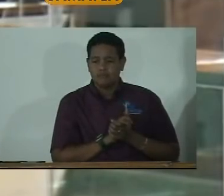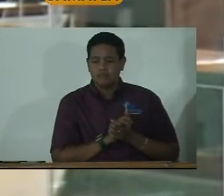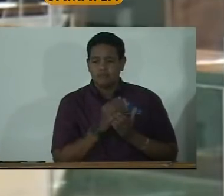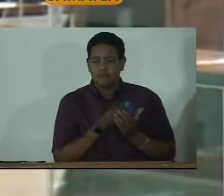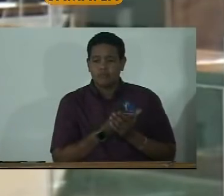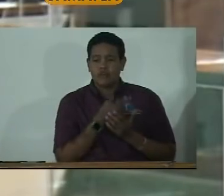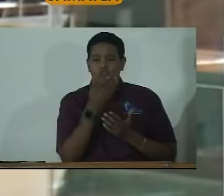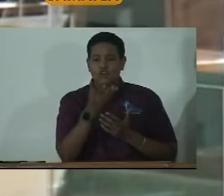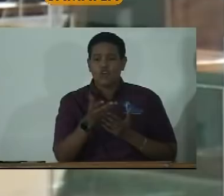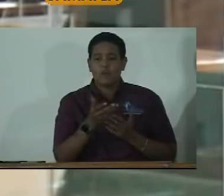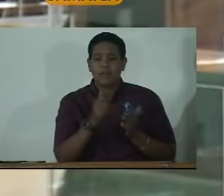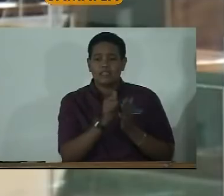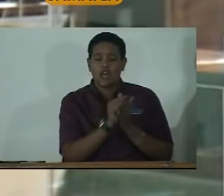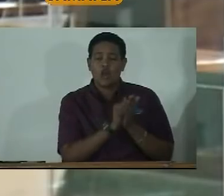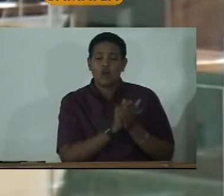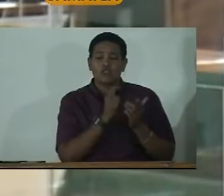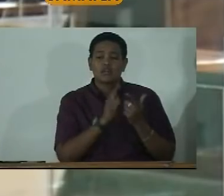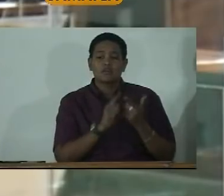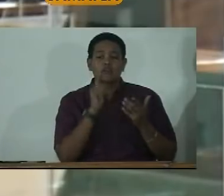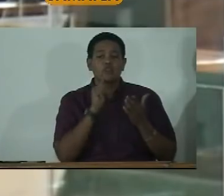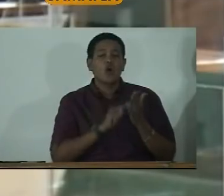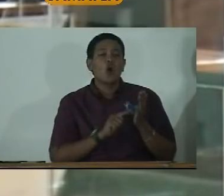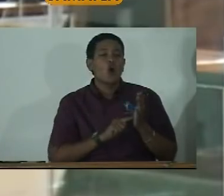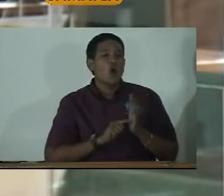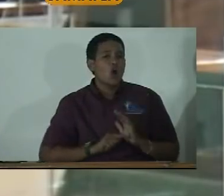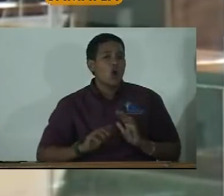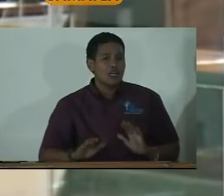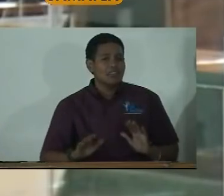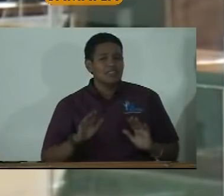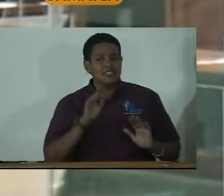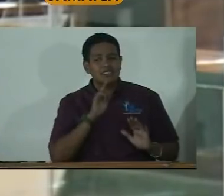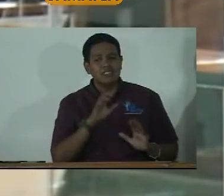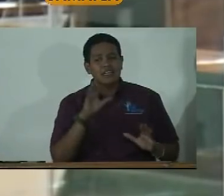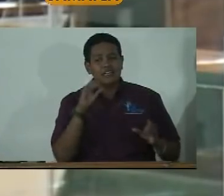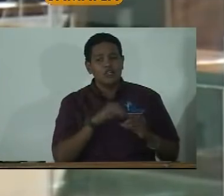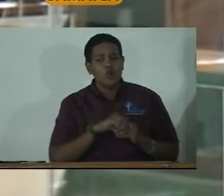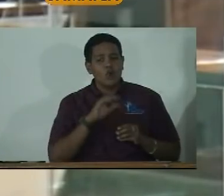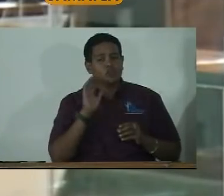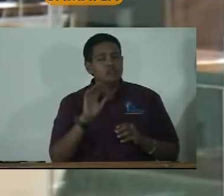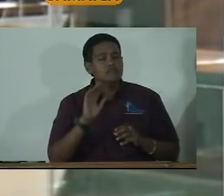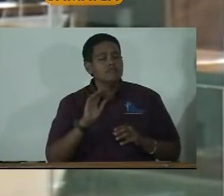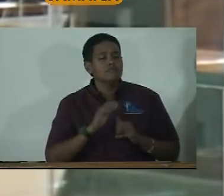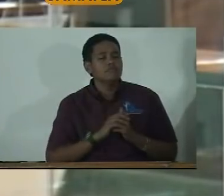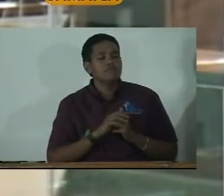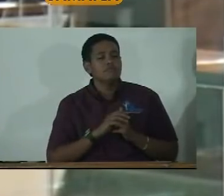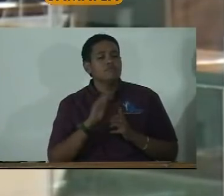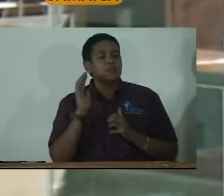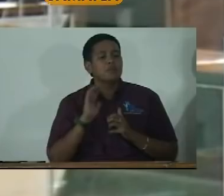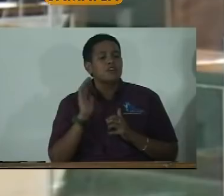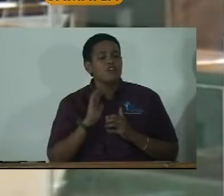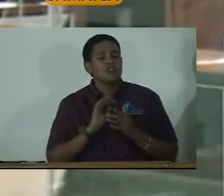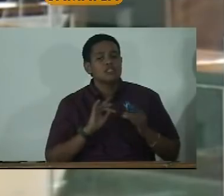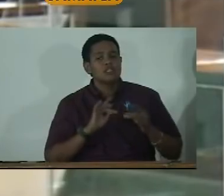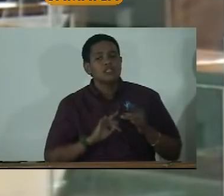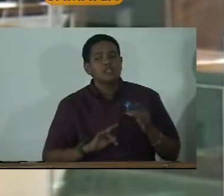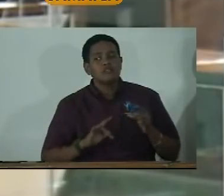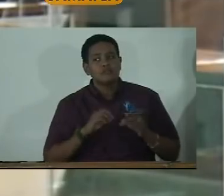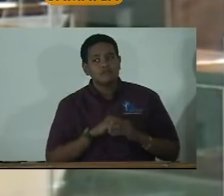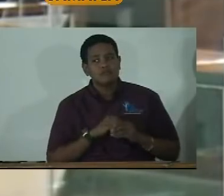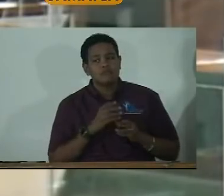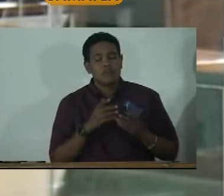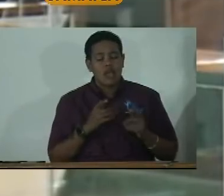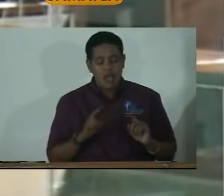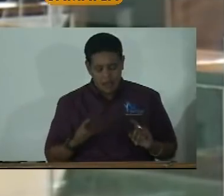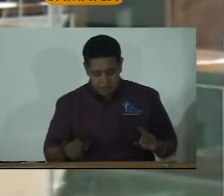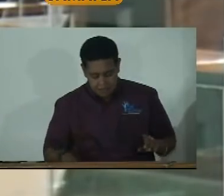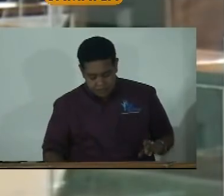procurement, accounting, and auditing, to augment those previously contained therein, that is to